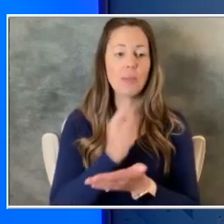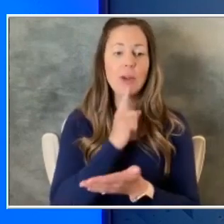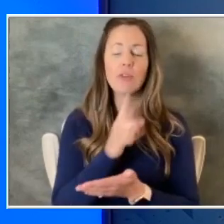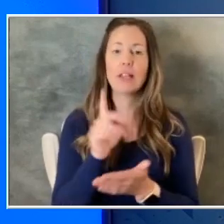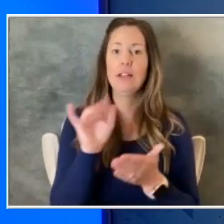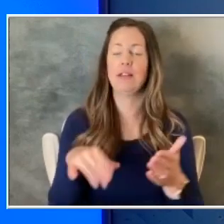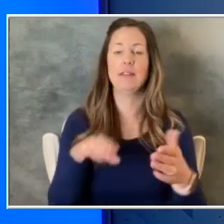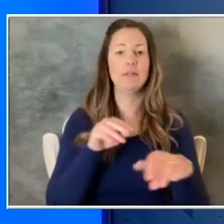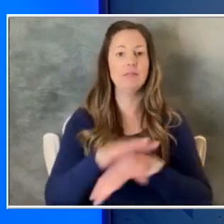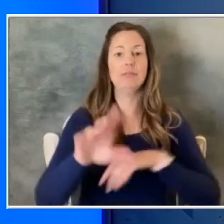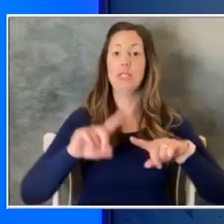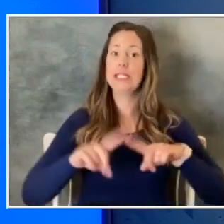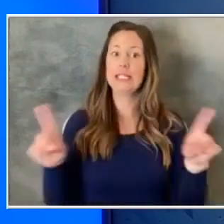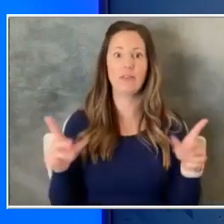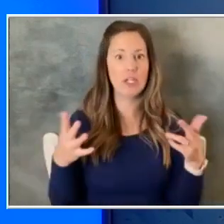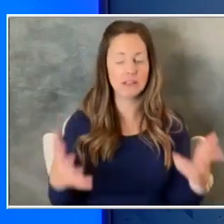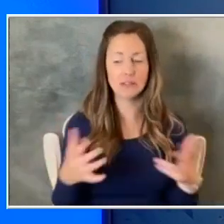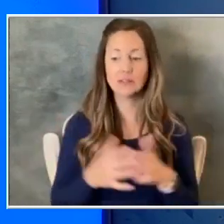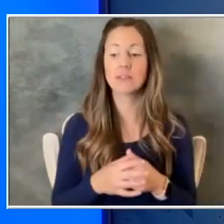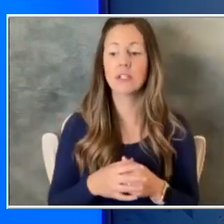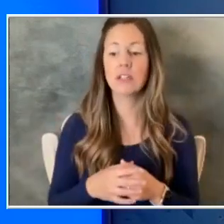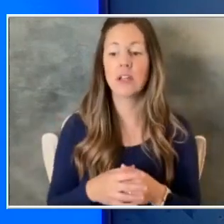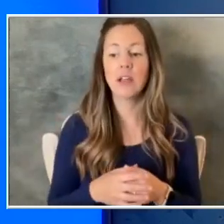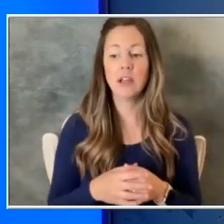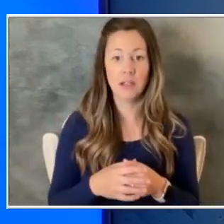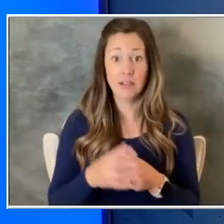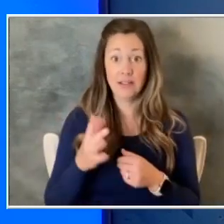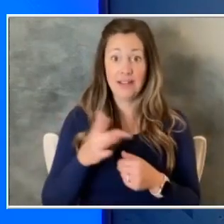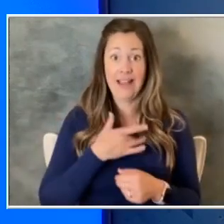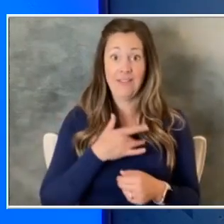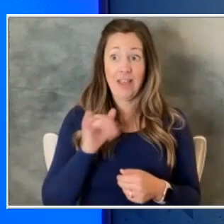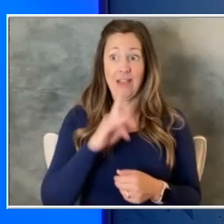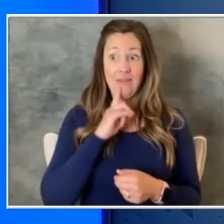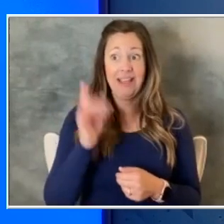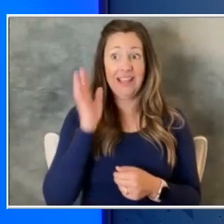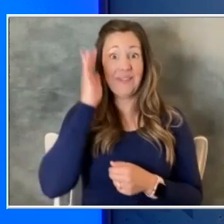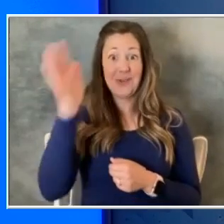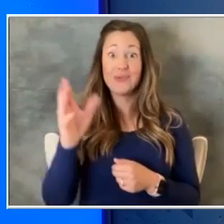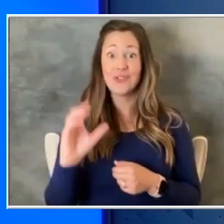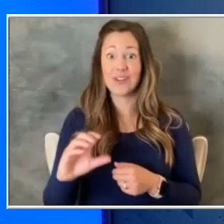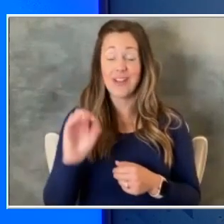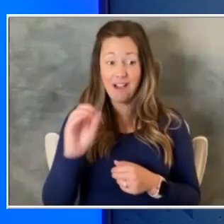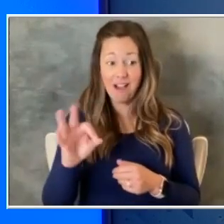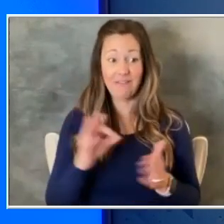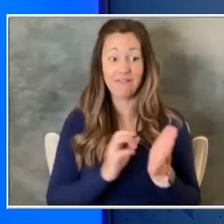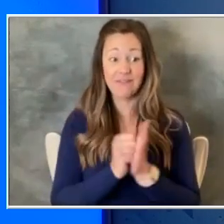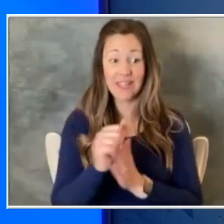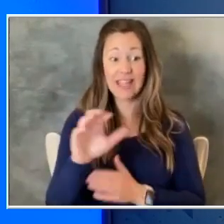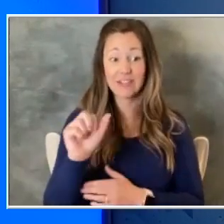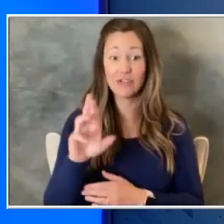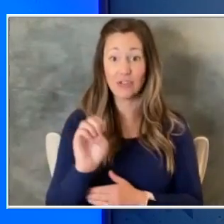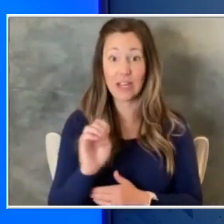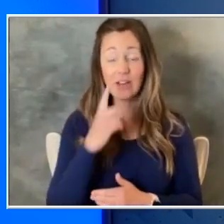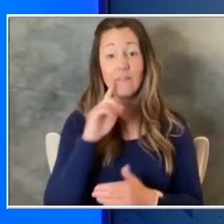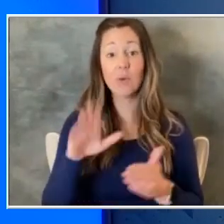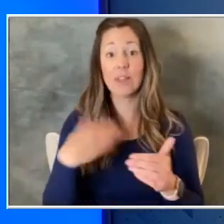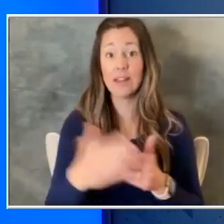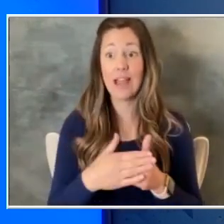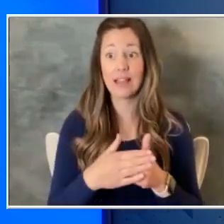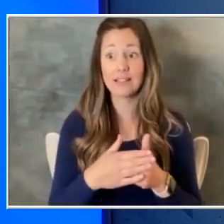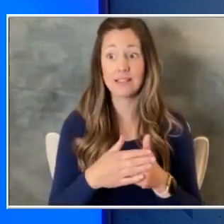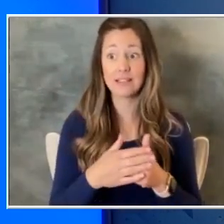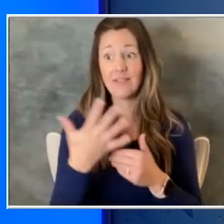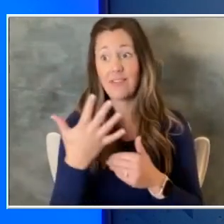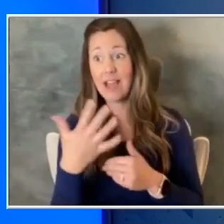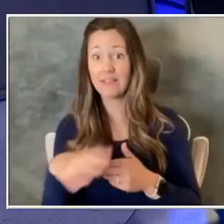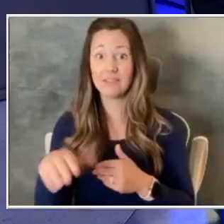And, I see that as the future of cancer care over the next 5 to 10